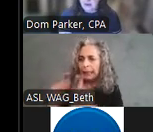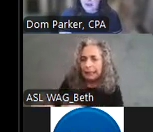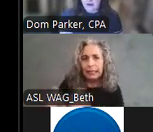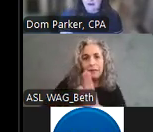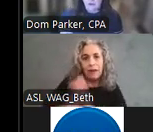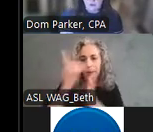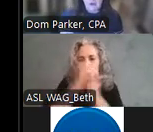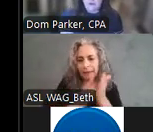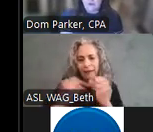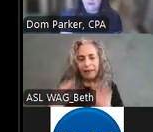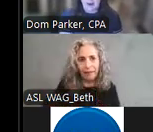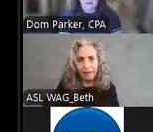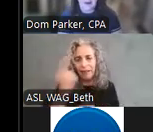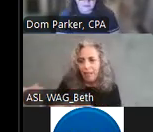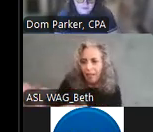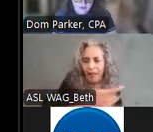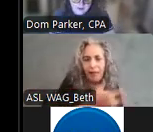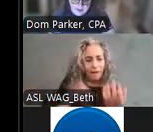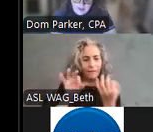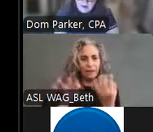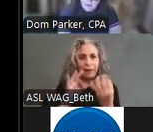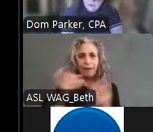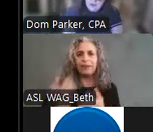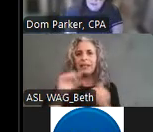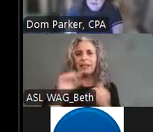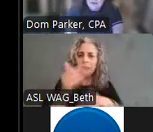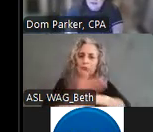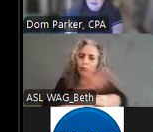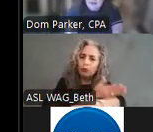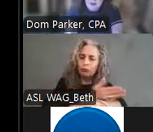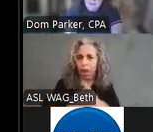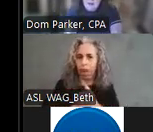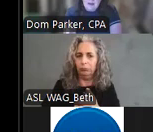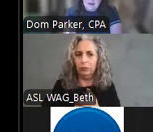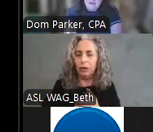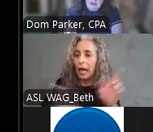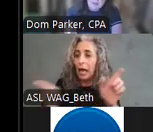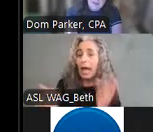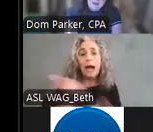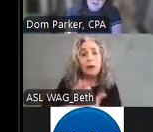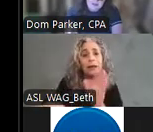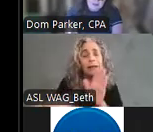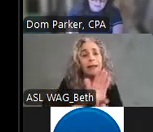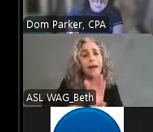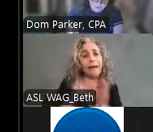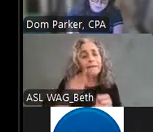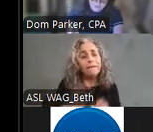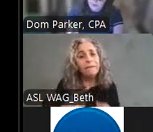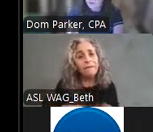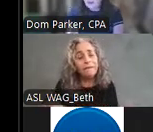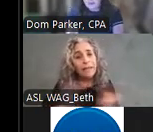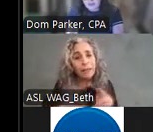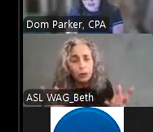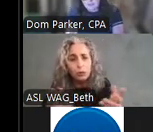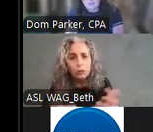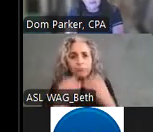can gain real feedback back with it. And it also helps us identify barriers and make necessary improvements before the